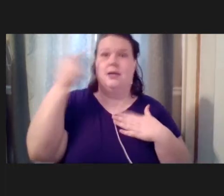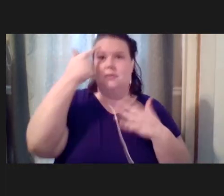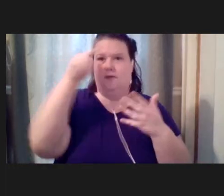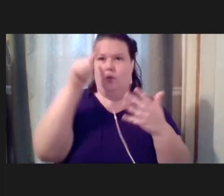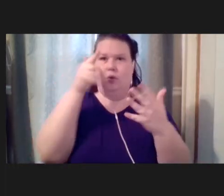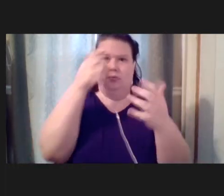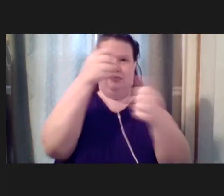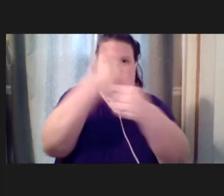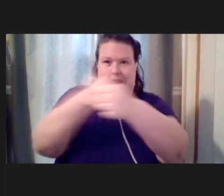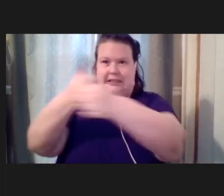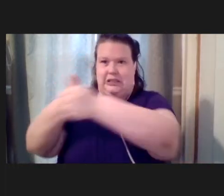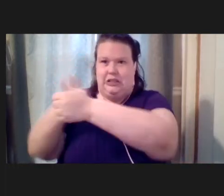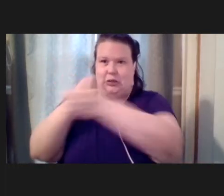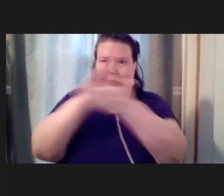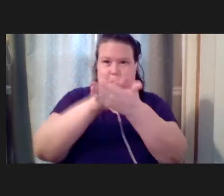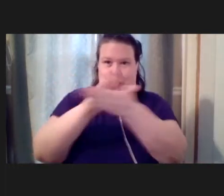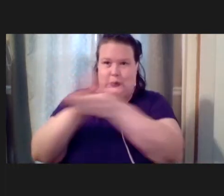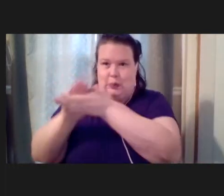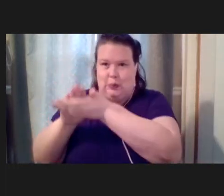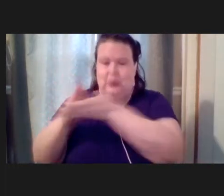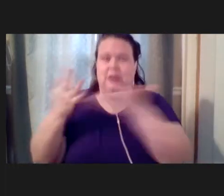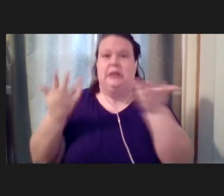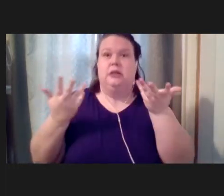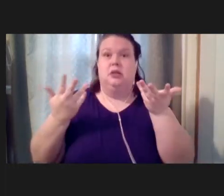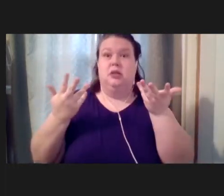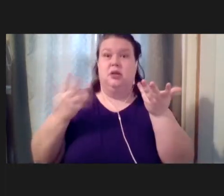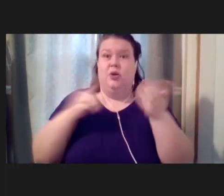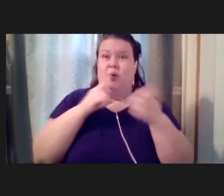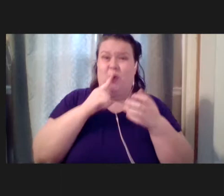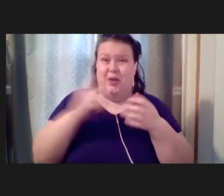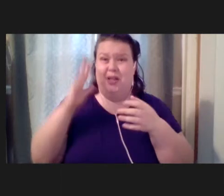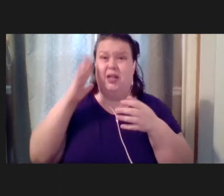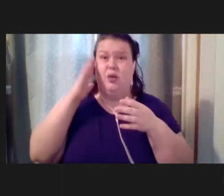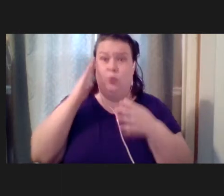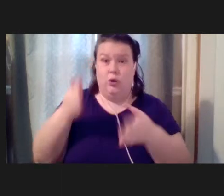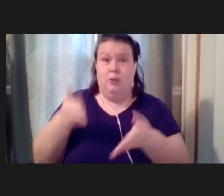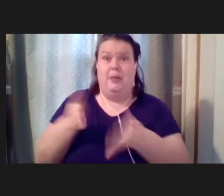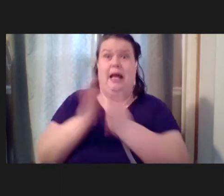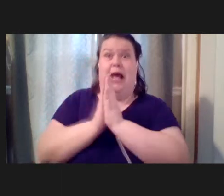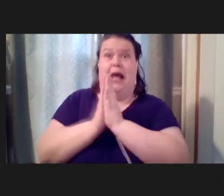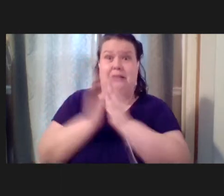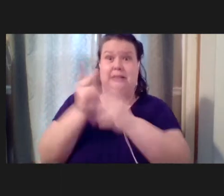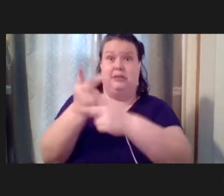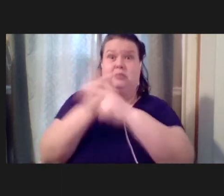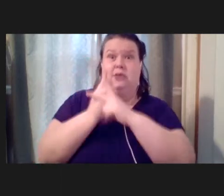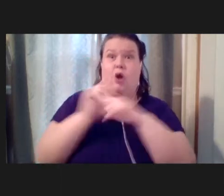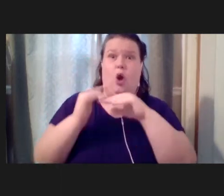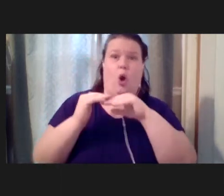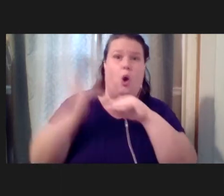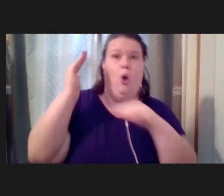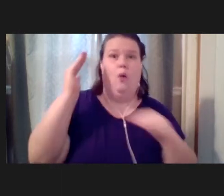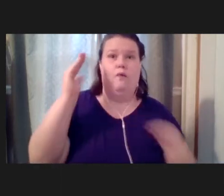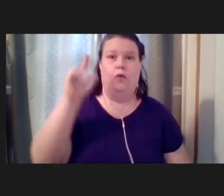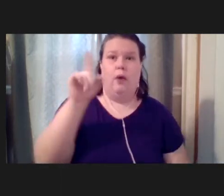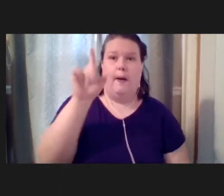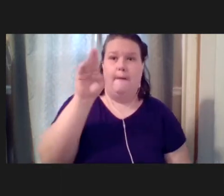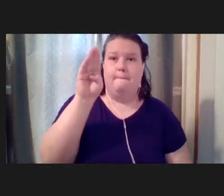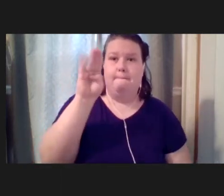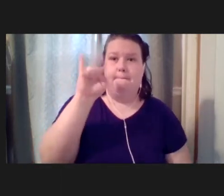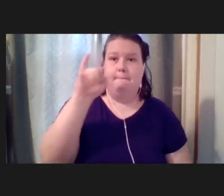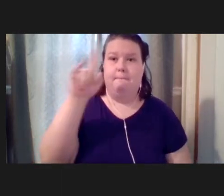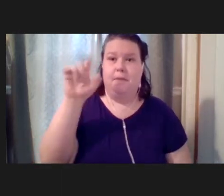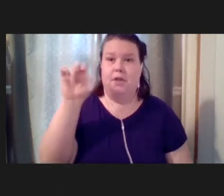those numbers, I mean, we're going to be over a billion dollars over how many bond elections are we talking about?